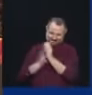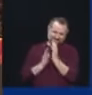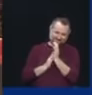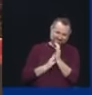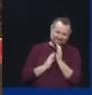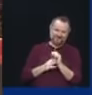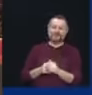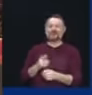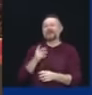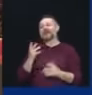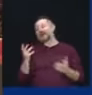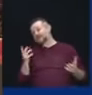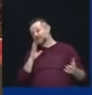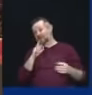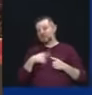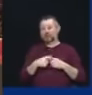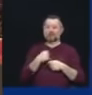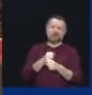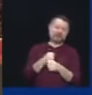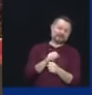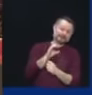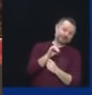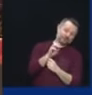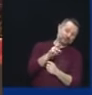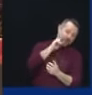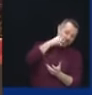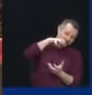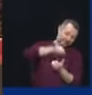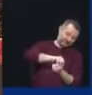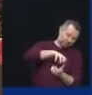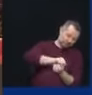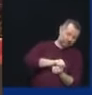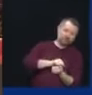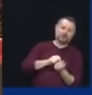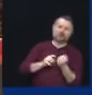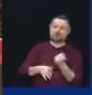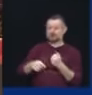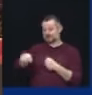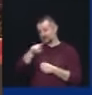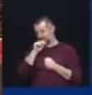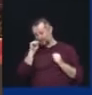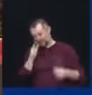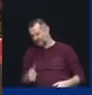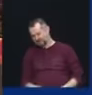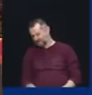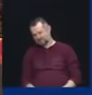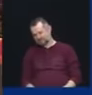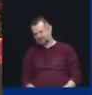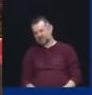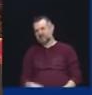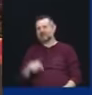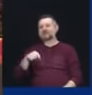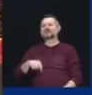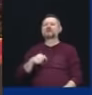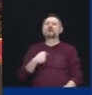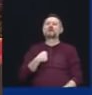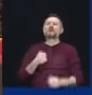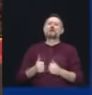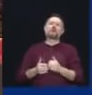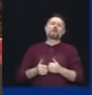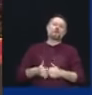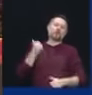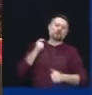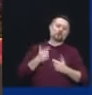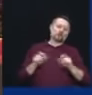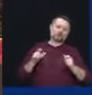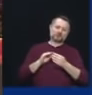and when it comes to cider making, as it turns out, and it should be no surprise really, that we have the most cider makers of any state